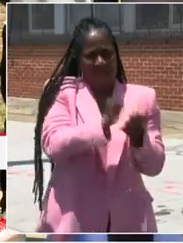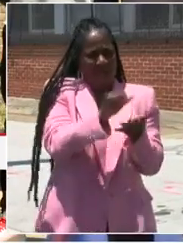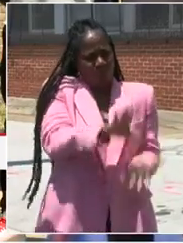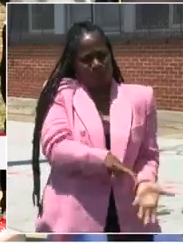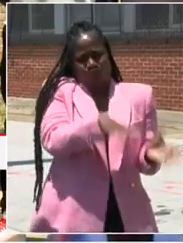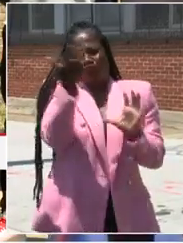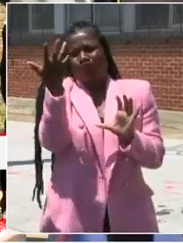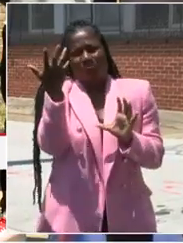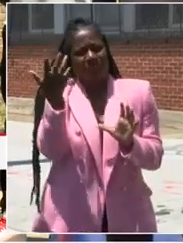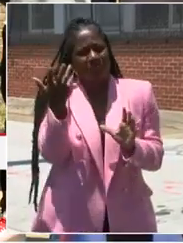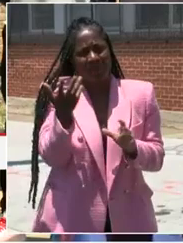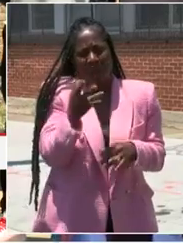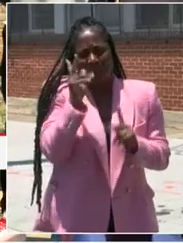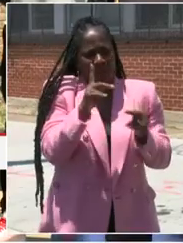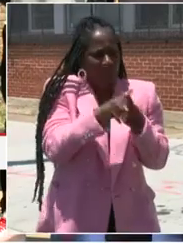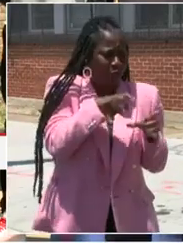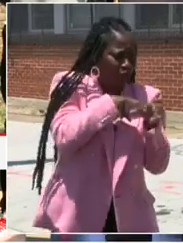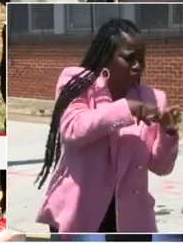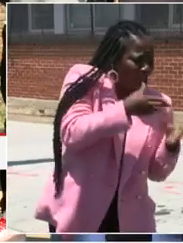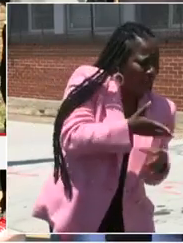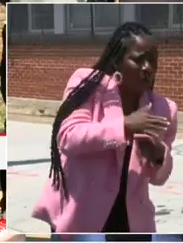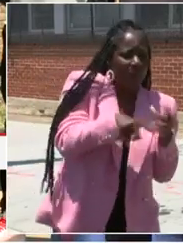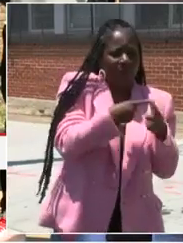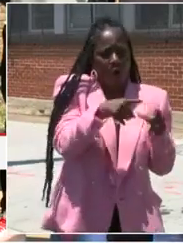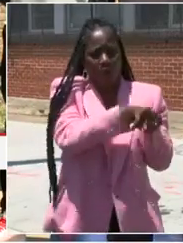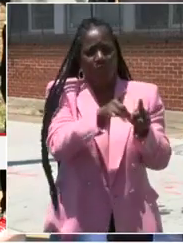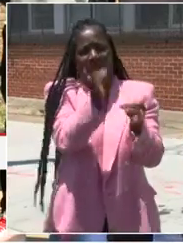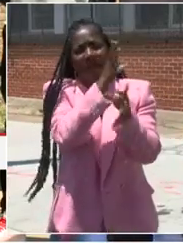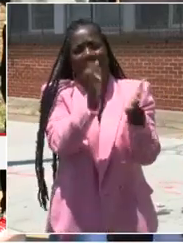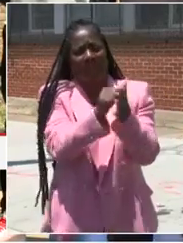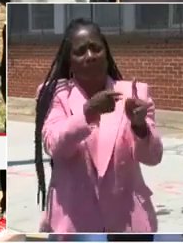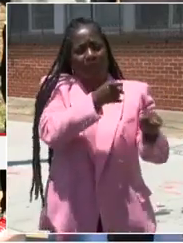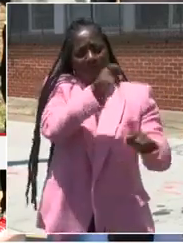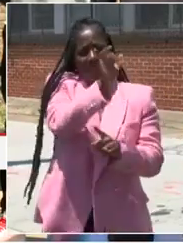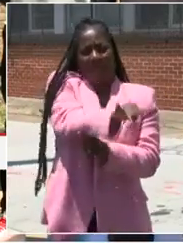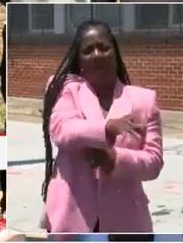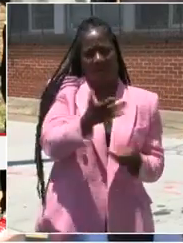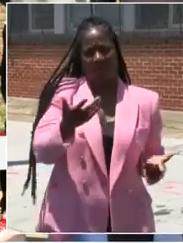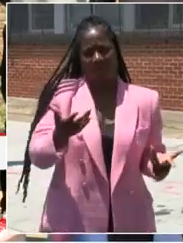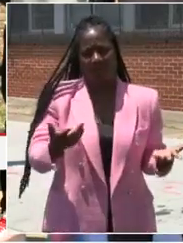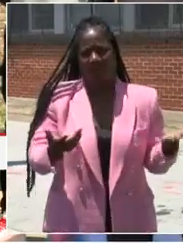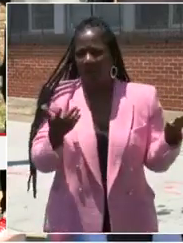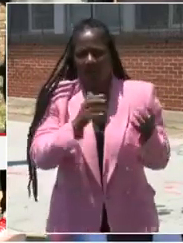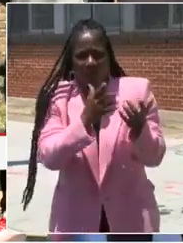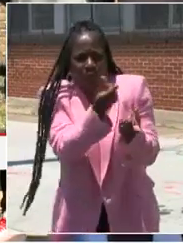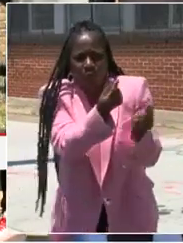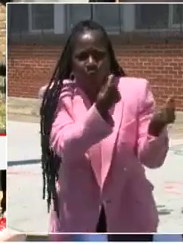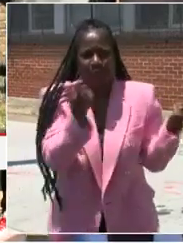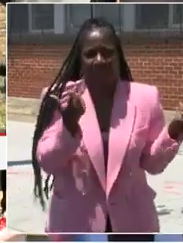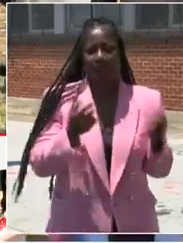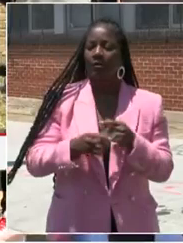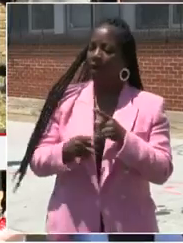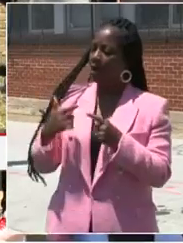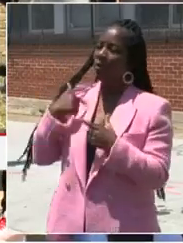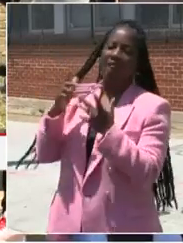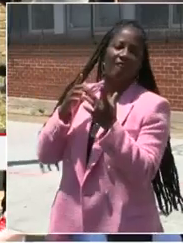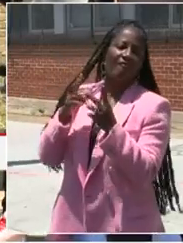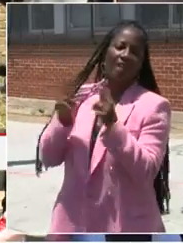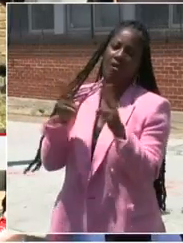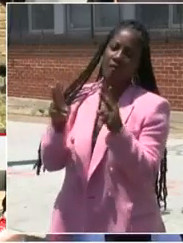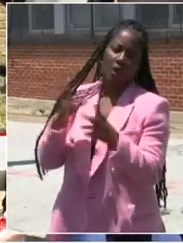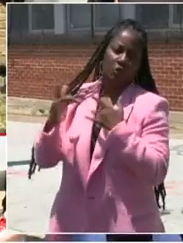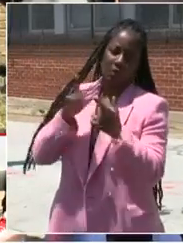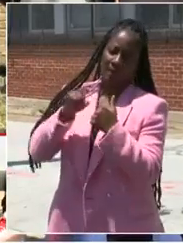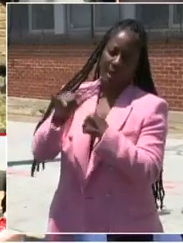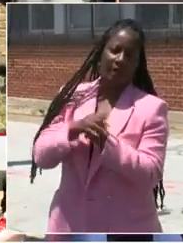of the riders themselves and then obviously the violence that might stem from that. Sure. So we're very concerned about it.